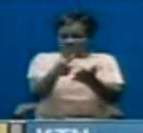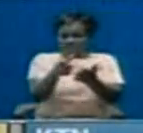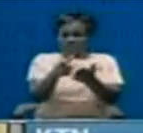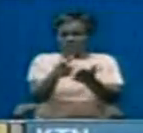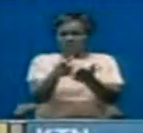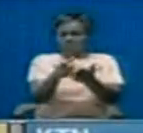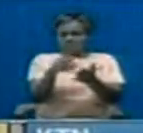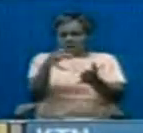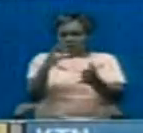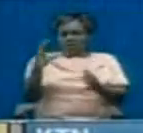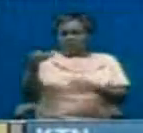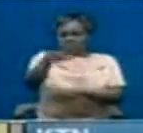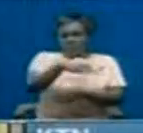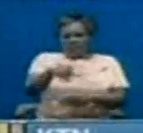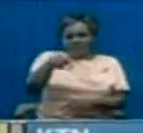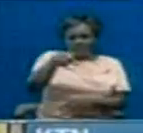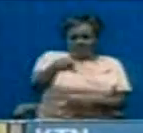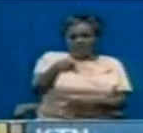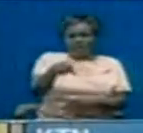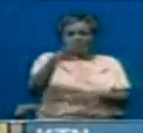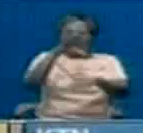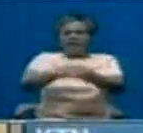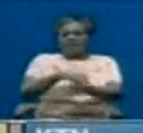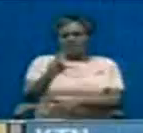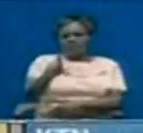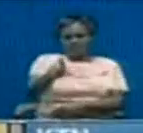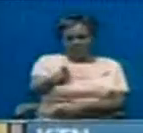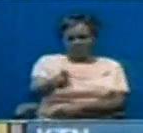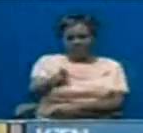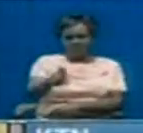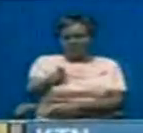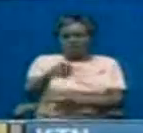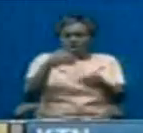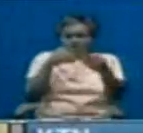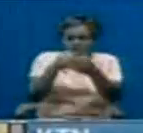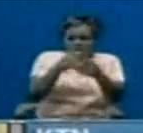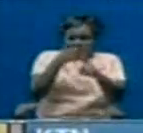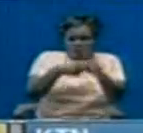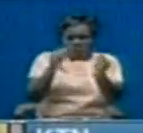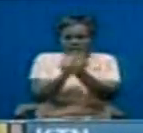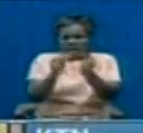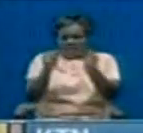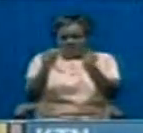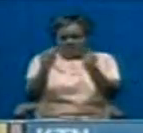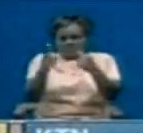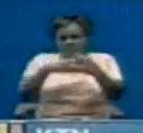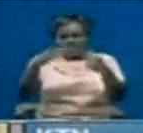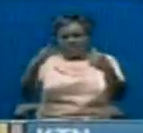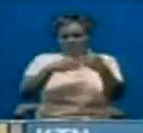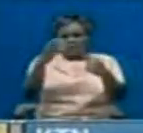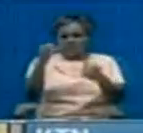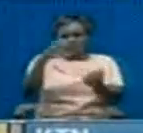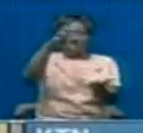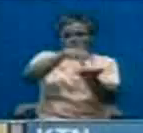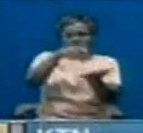are where these patients were exposed to the virus. Now, the closest since the 1980s has been the